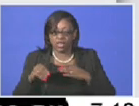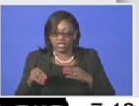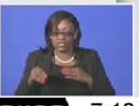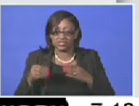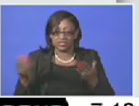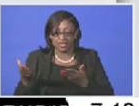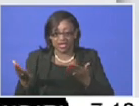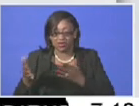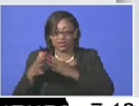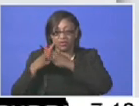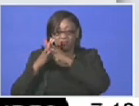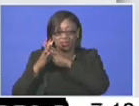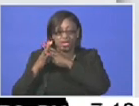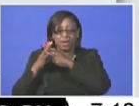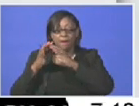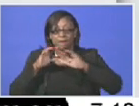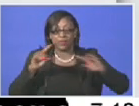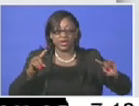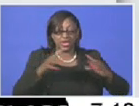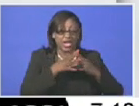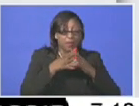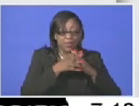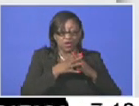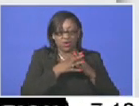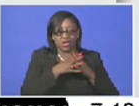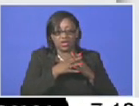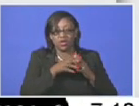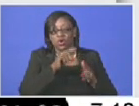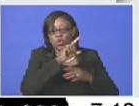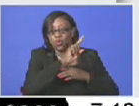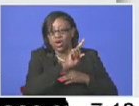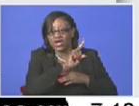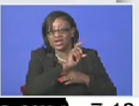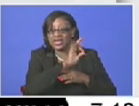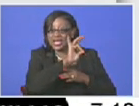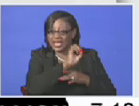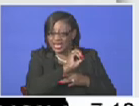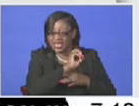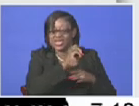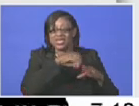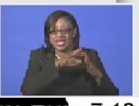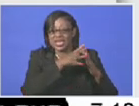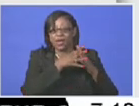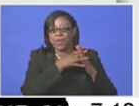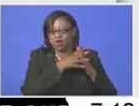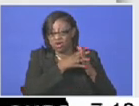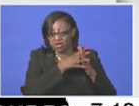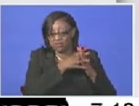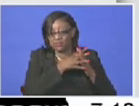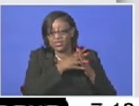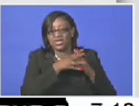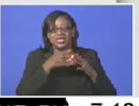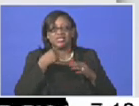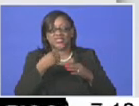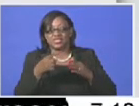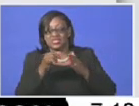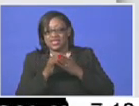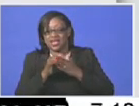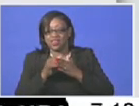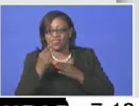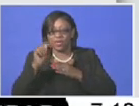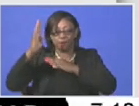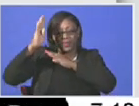$311.36 here at home, or possibly as low as $180 in the U.S. Numbeo cites the